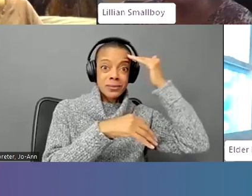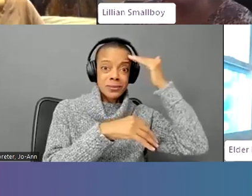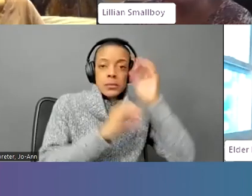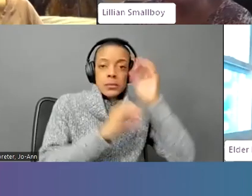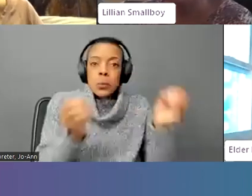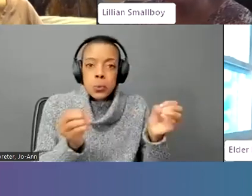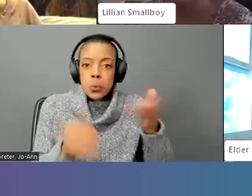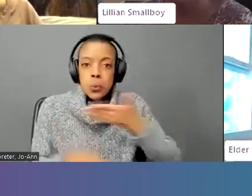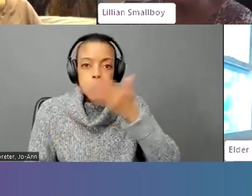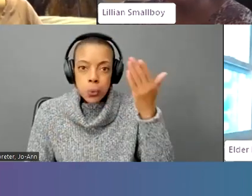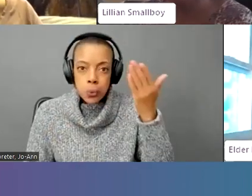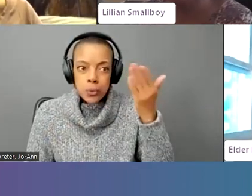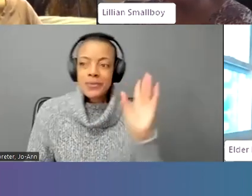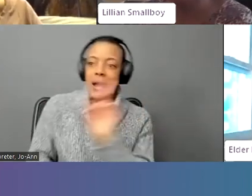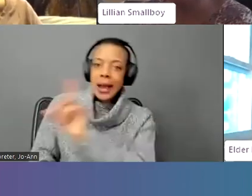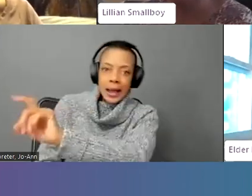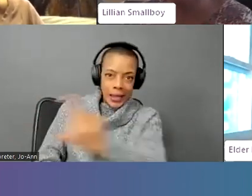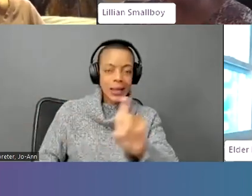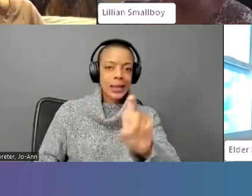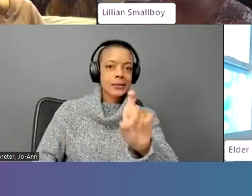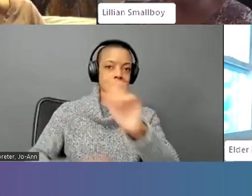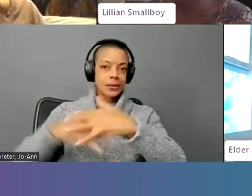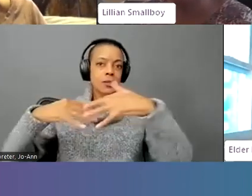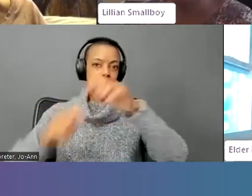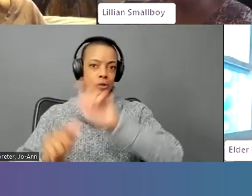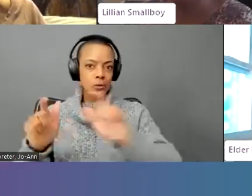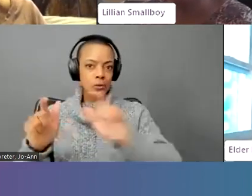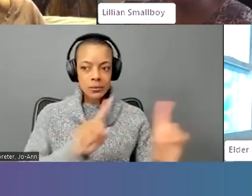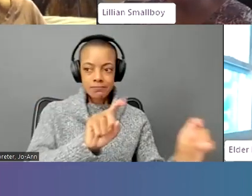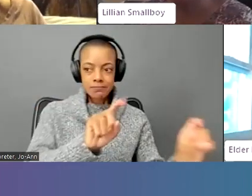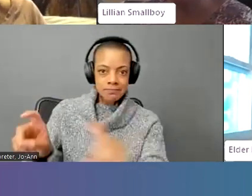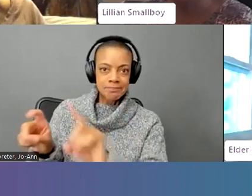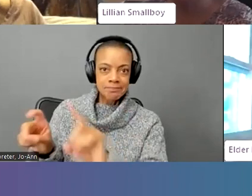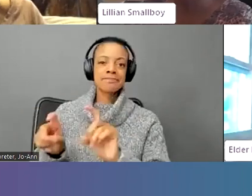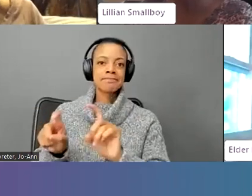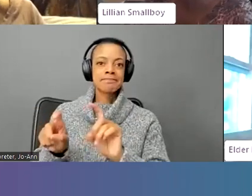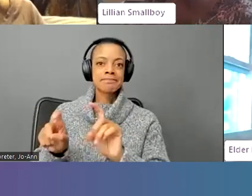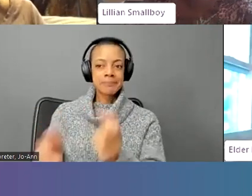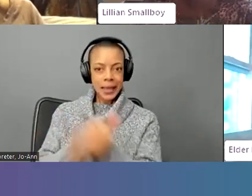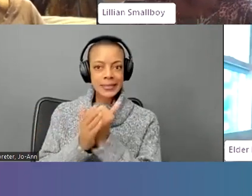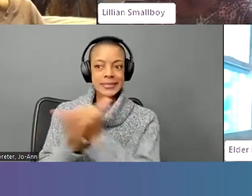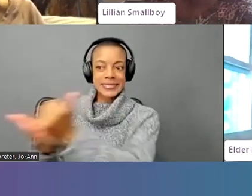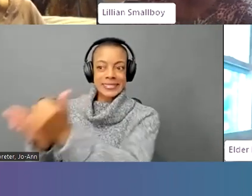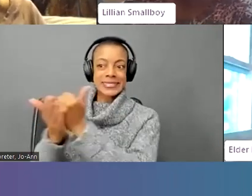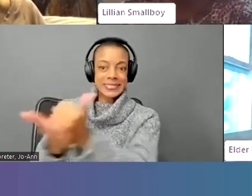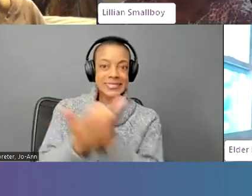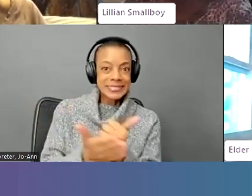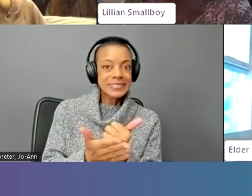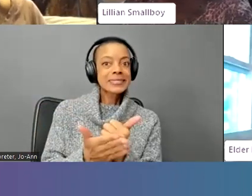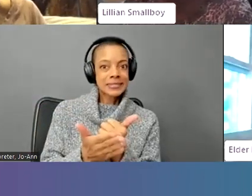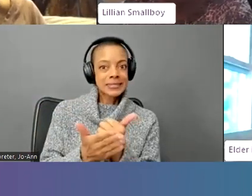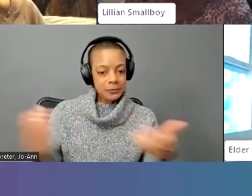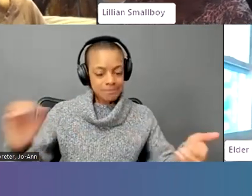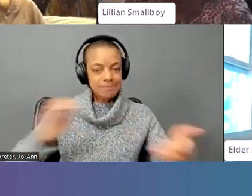be in relationship with and walk together on this journey, you know, to